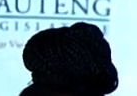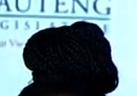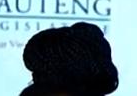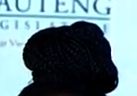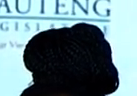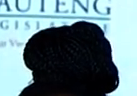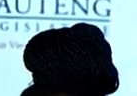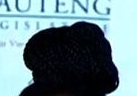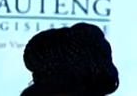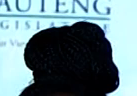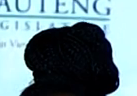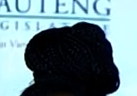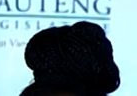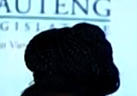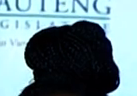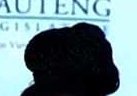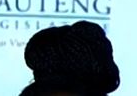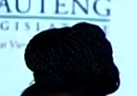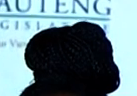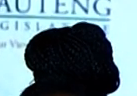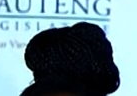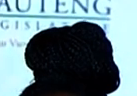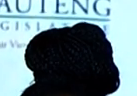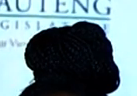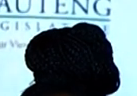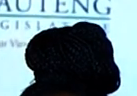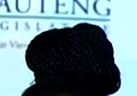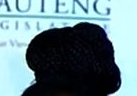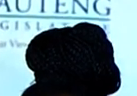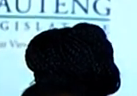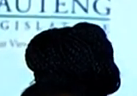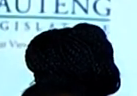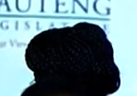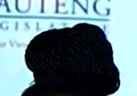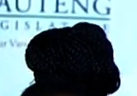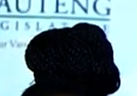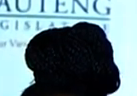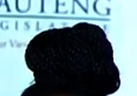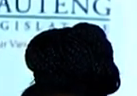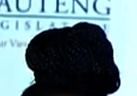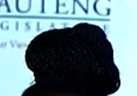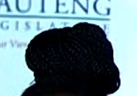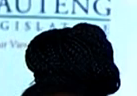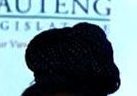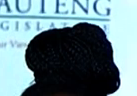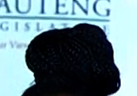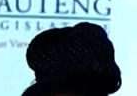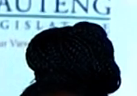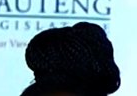can't just bring construction material from other economies and support the creation of jobs in other